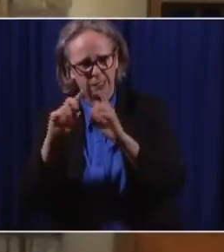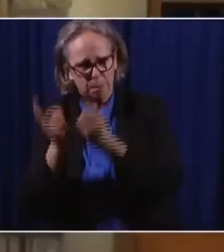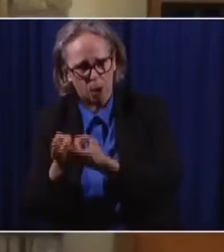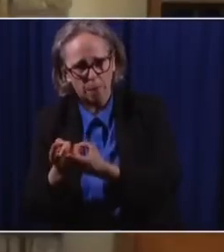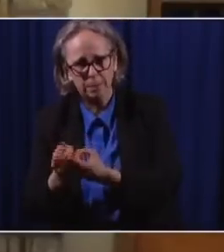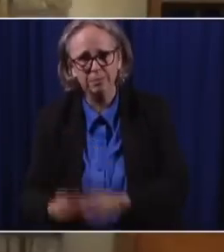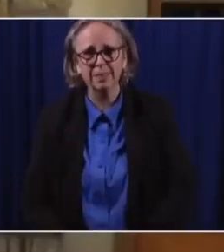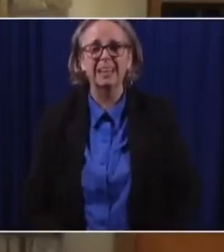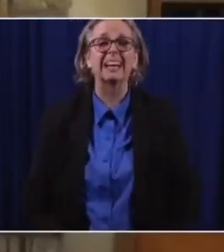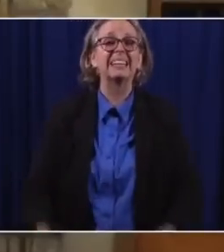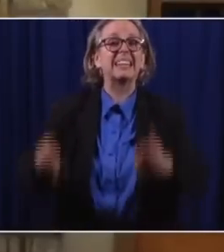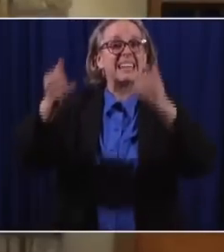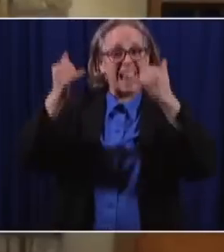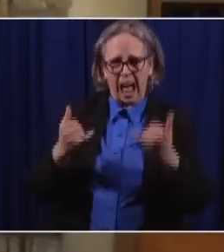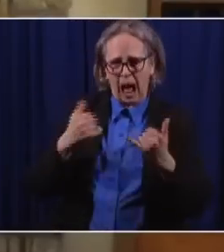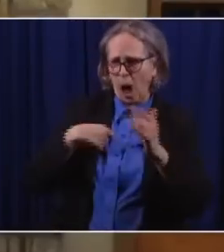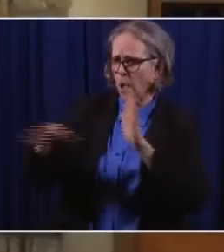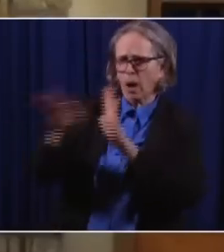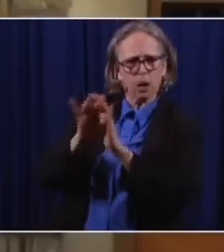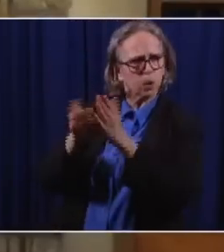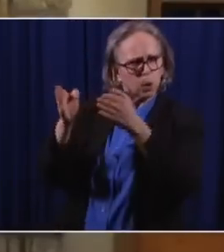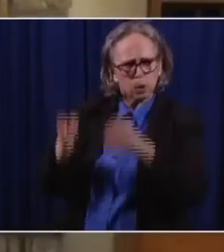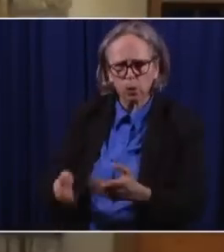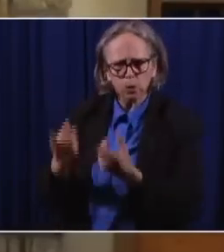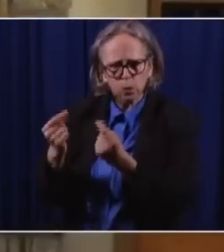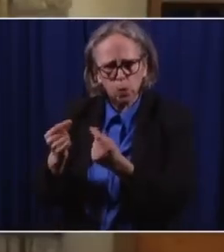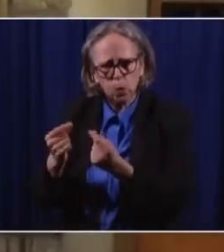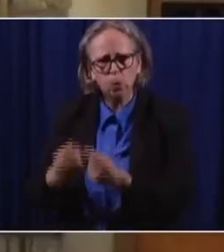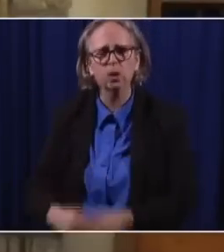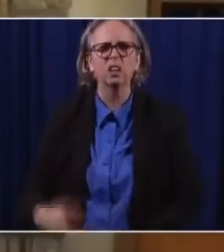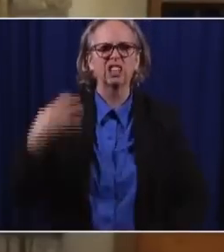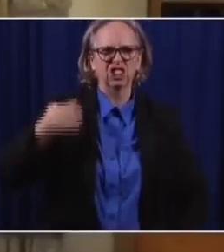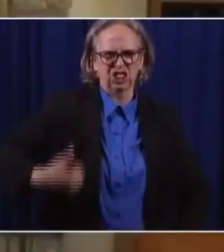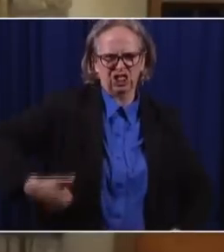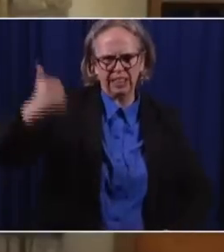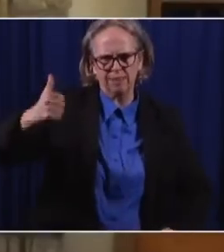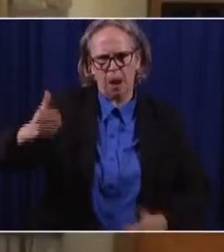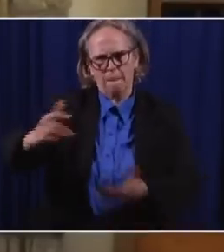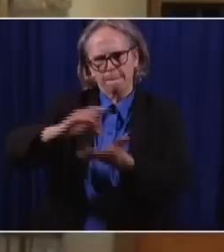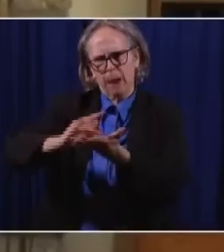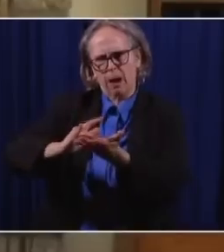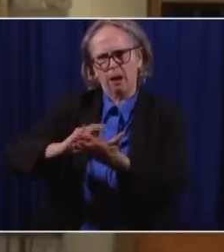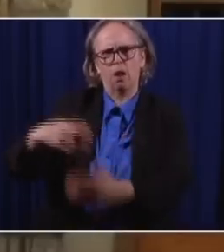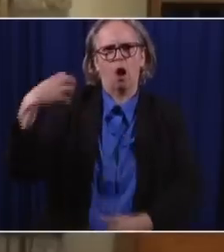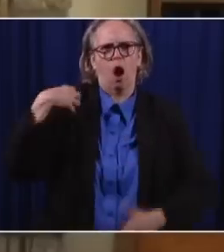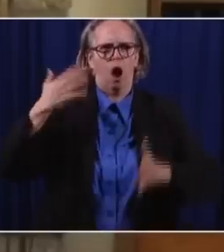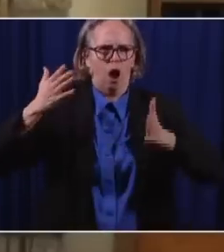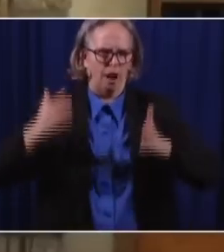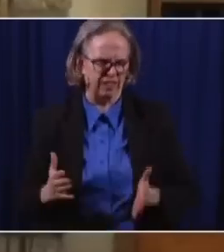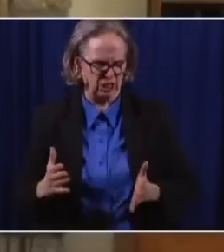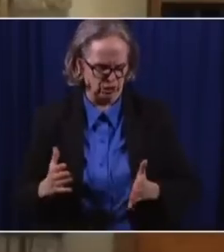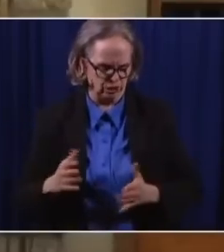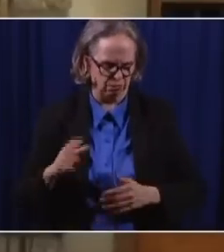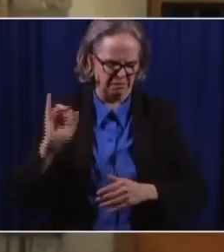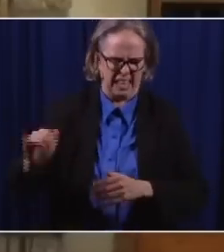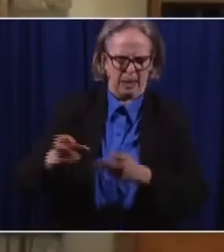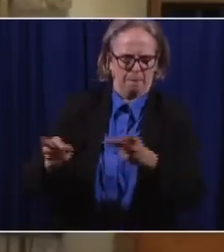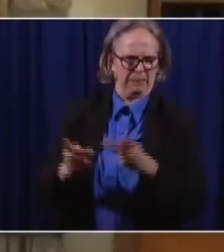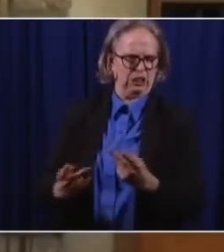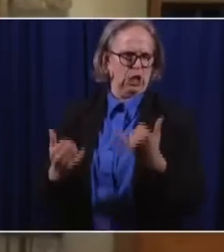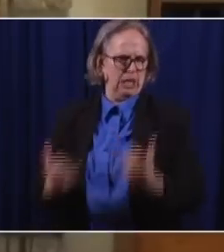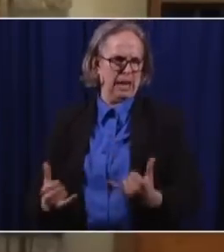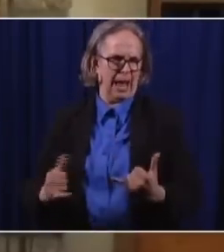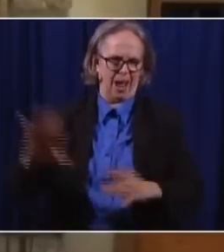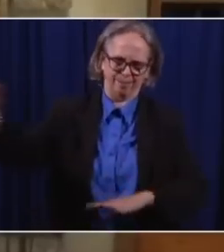Many reasons why I've asked Dr. Vanderhoff to join our team. First and foremost, he has years of real-life